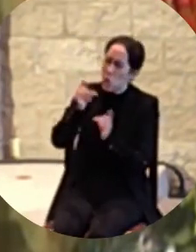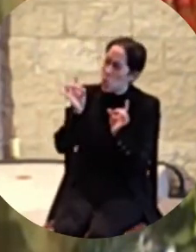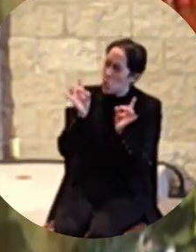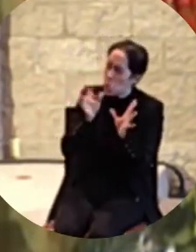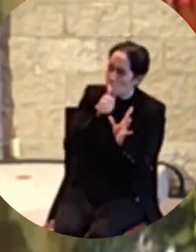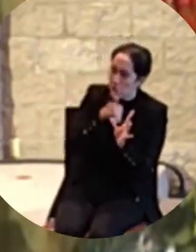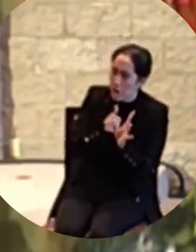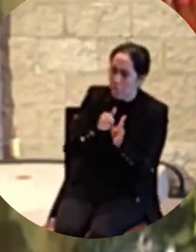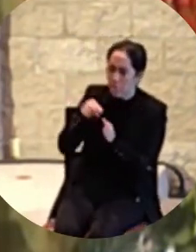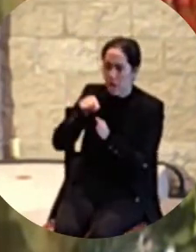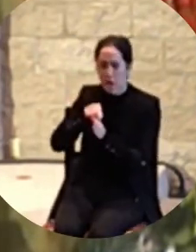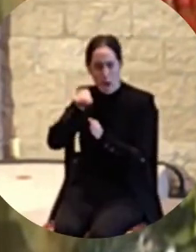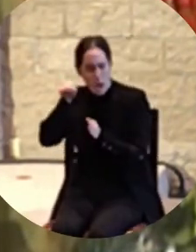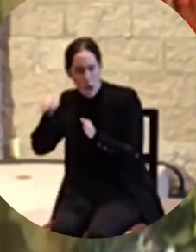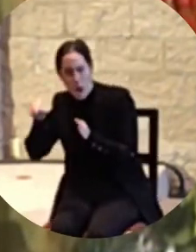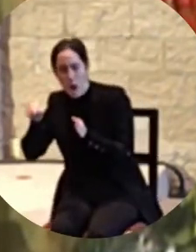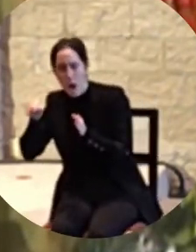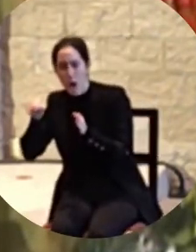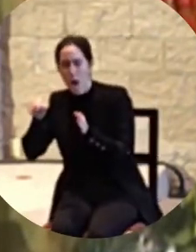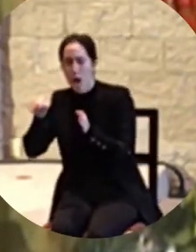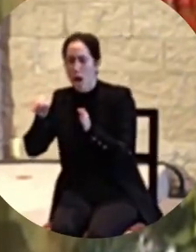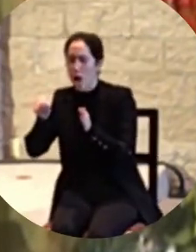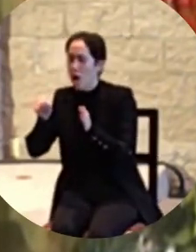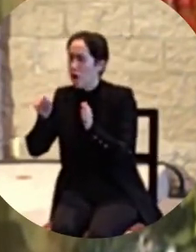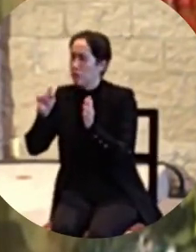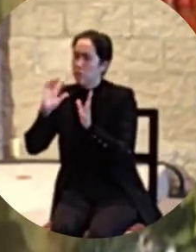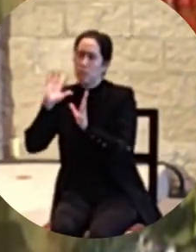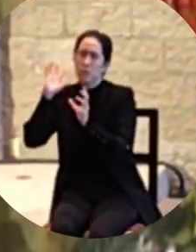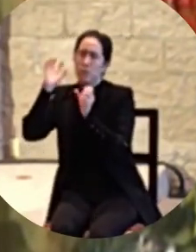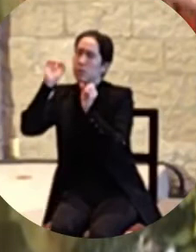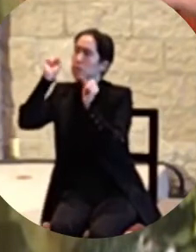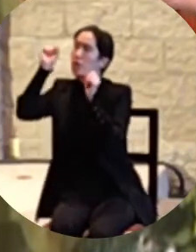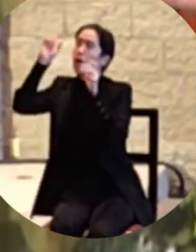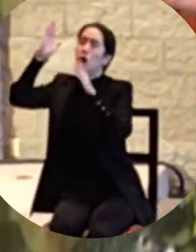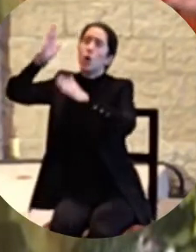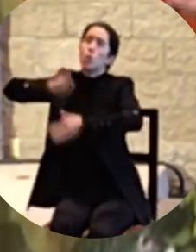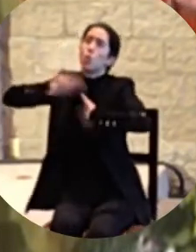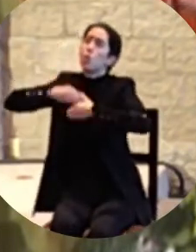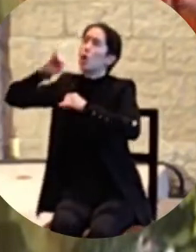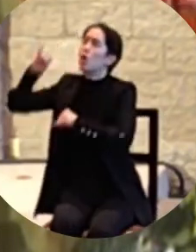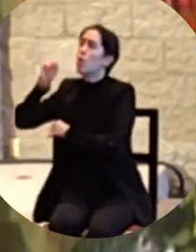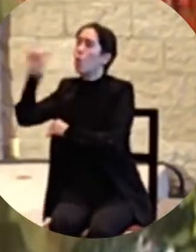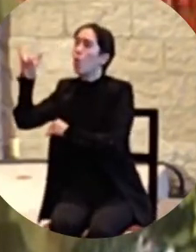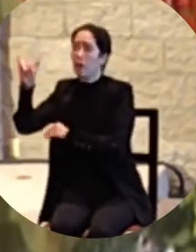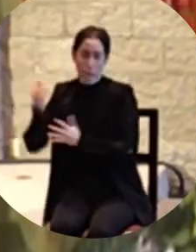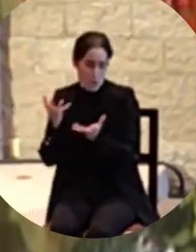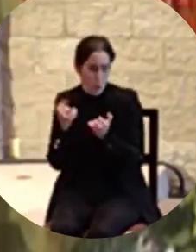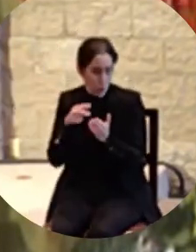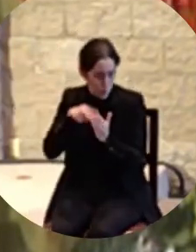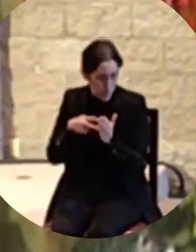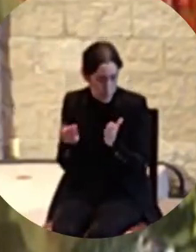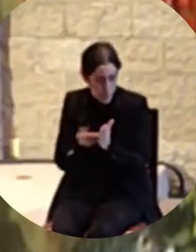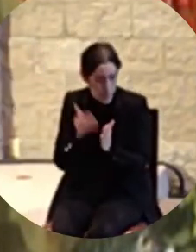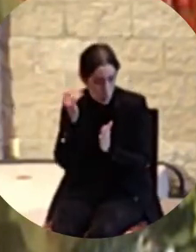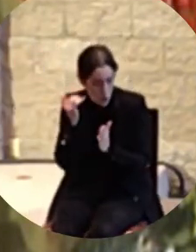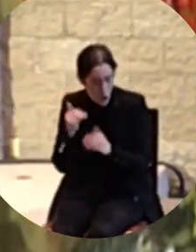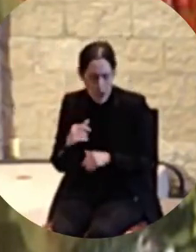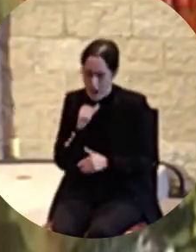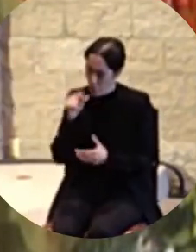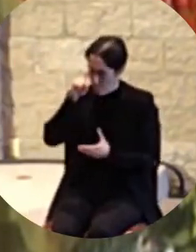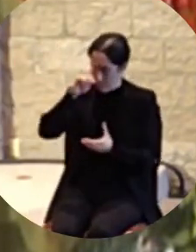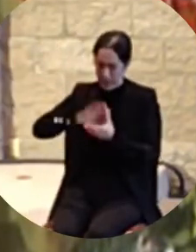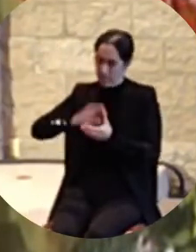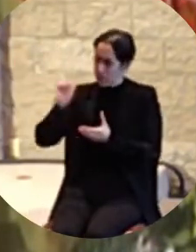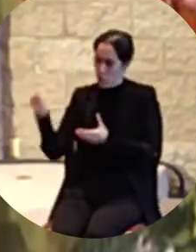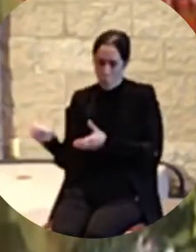again because I don't believe it's just mystics. We're all mystics. We're all mystics as long as we